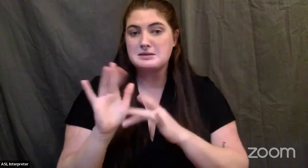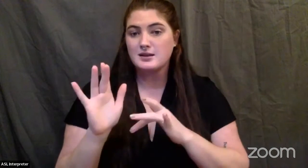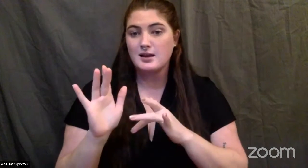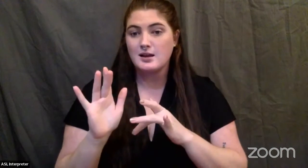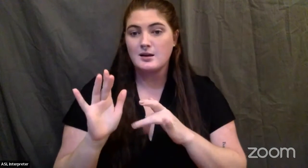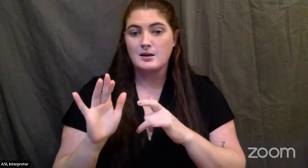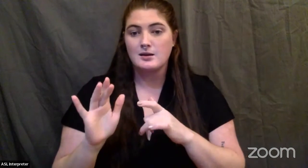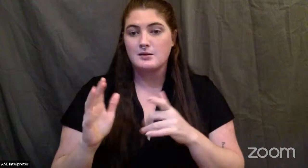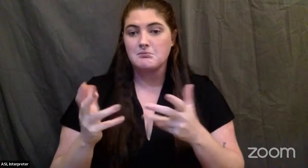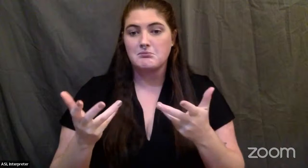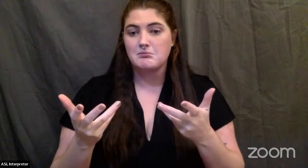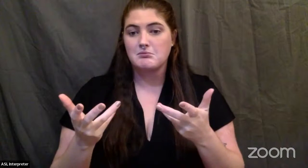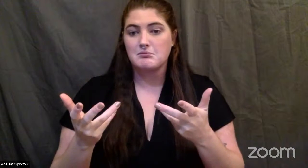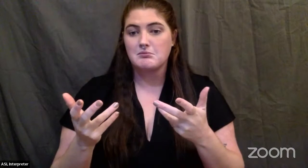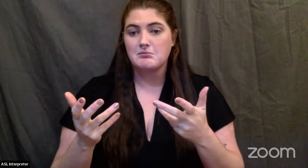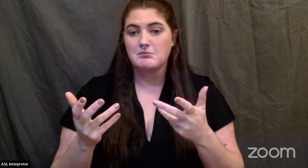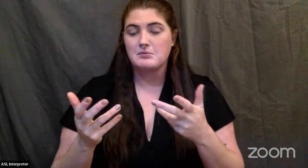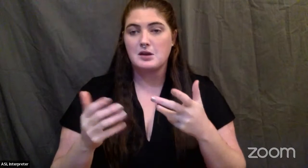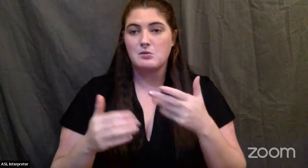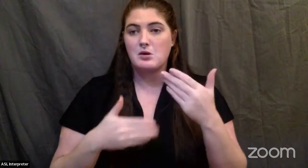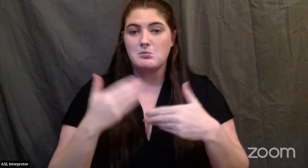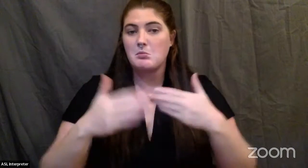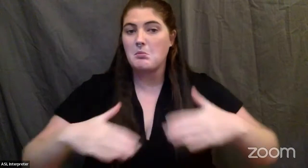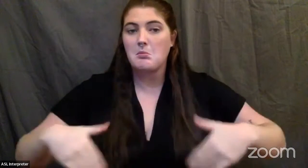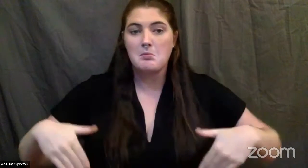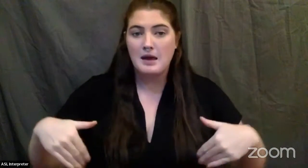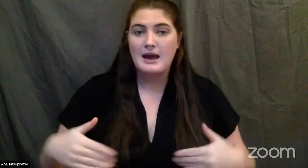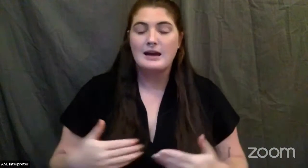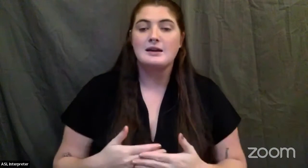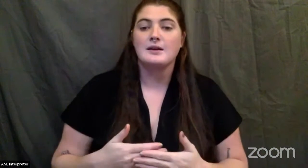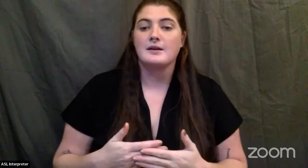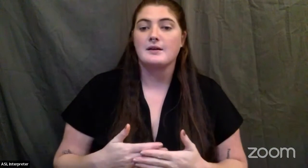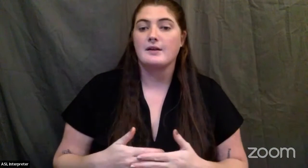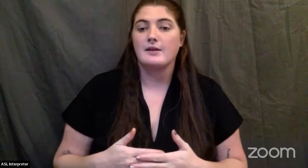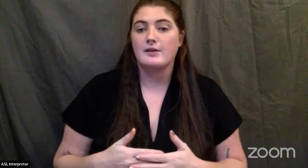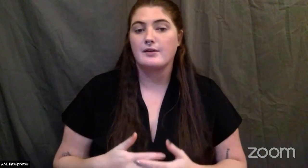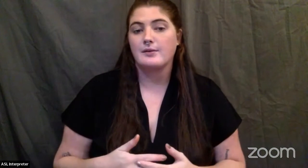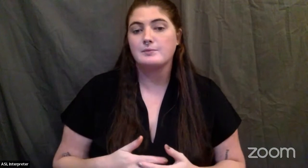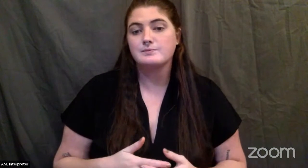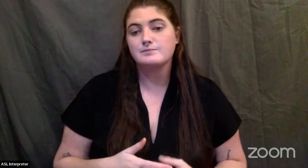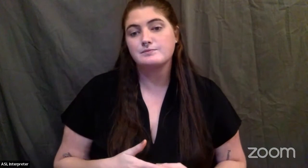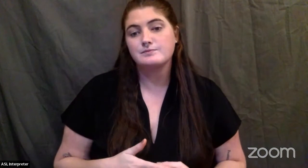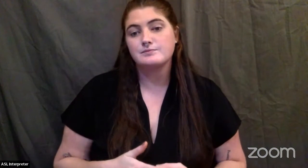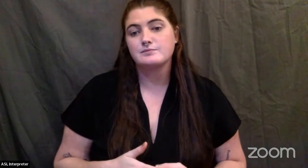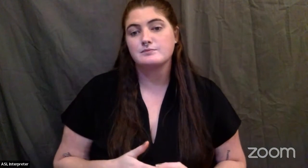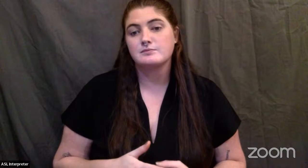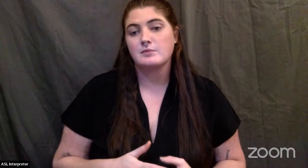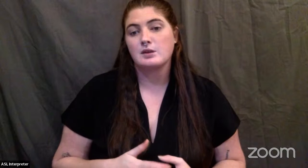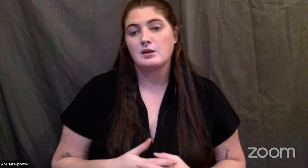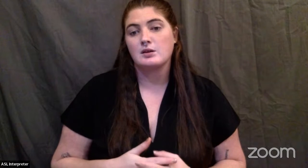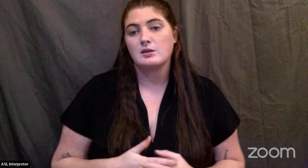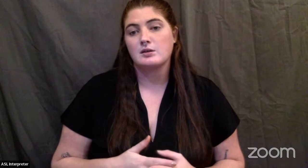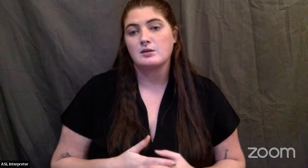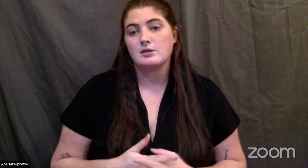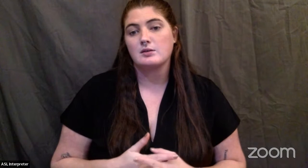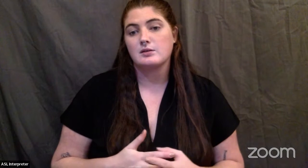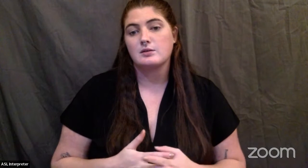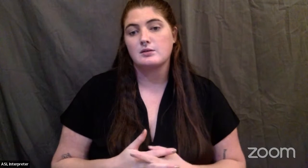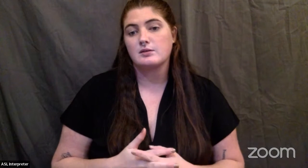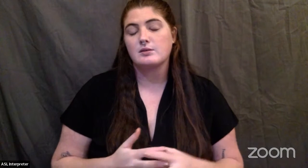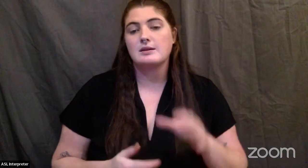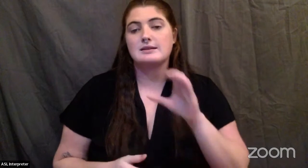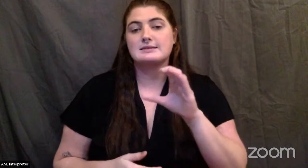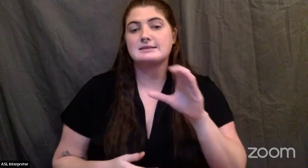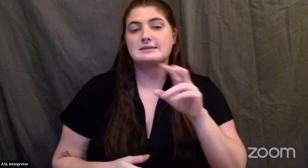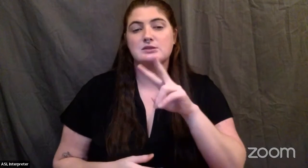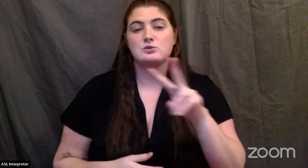have, we're already running late here. We need to check the, what is it, ZC